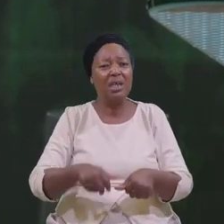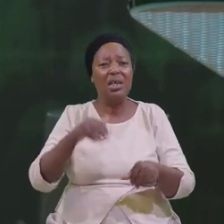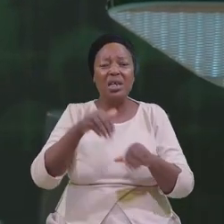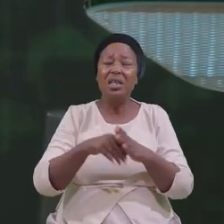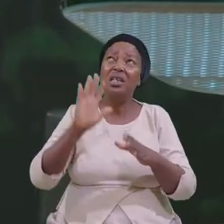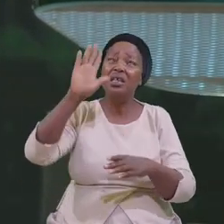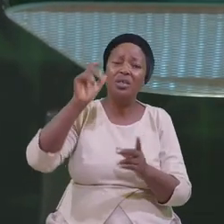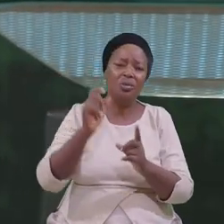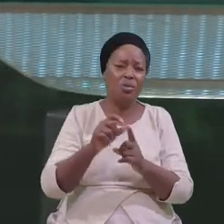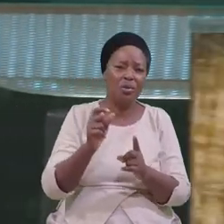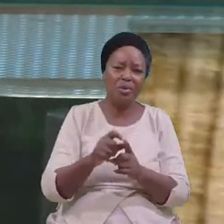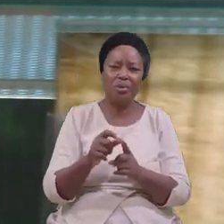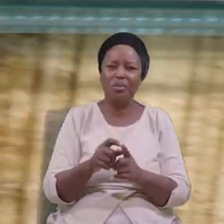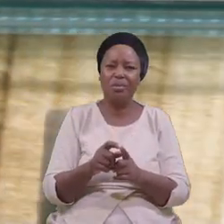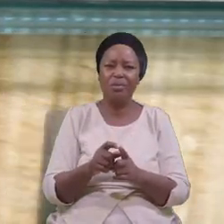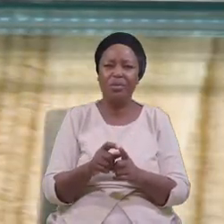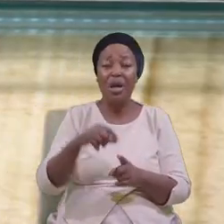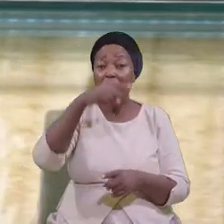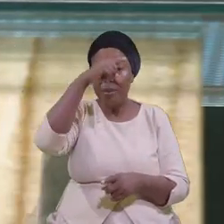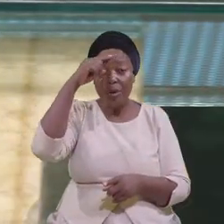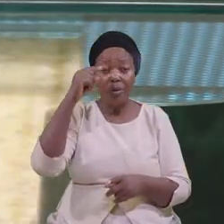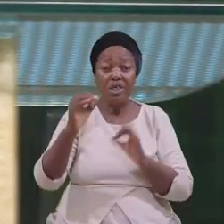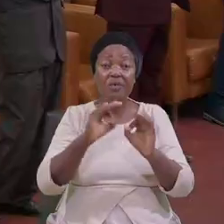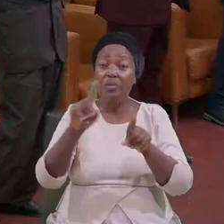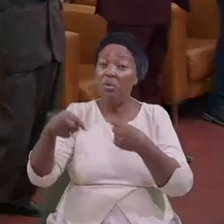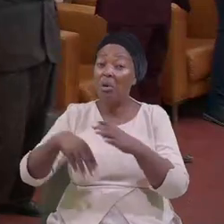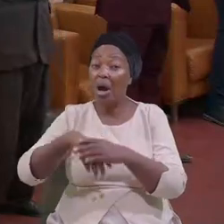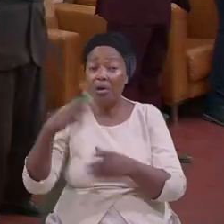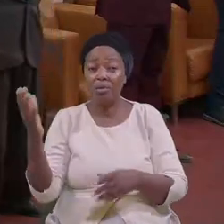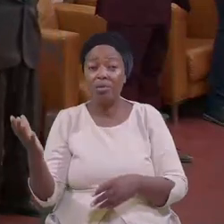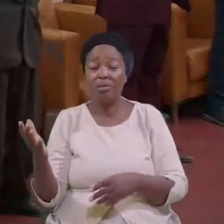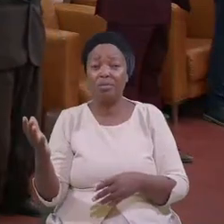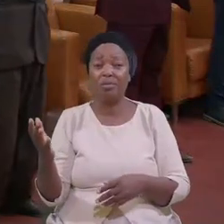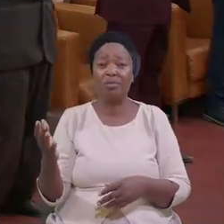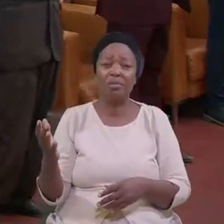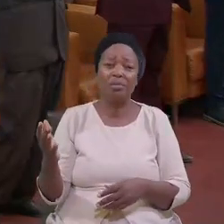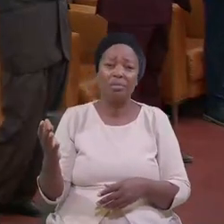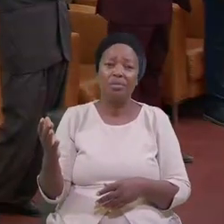his word. Because if you go out,